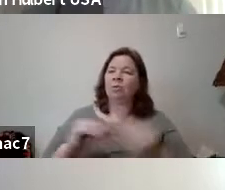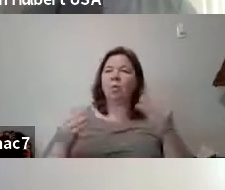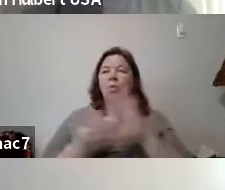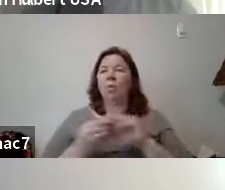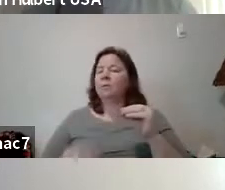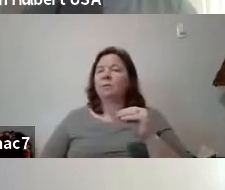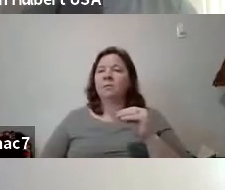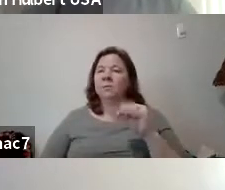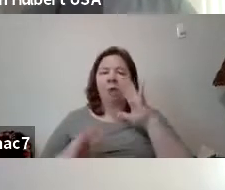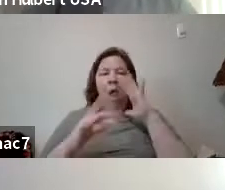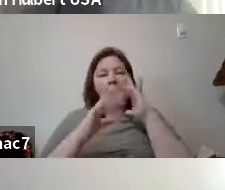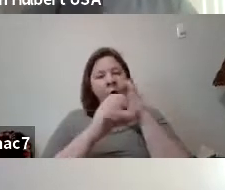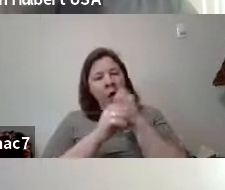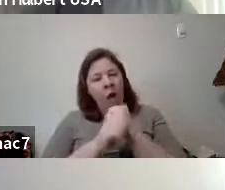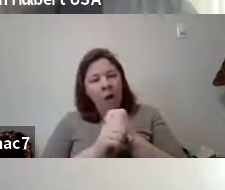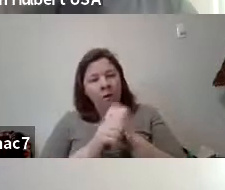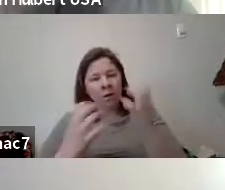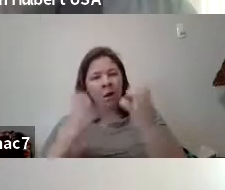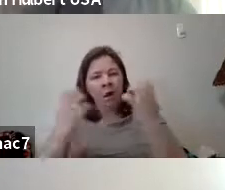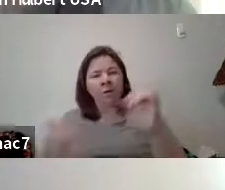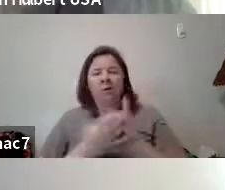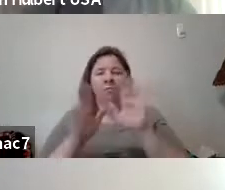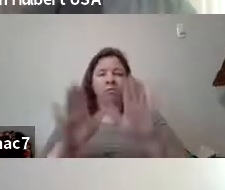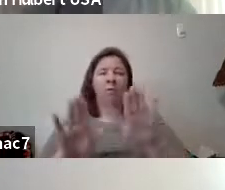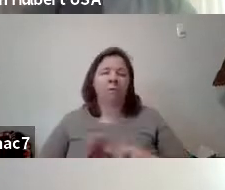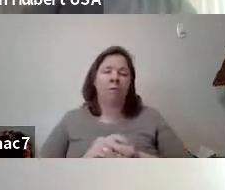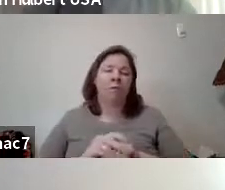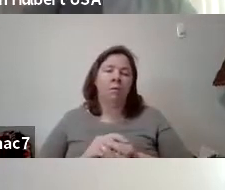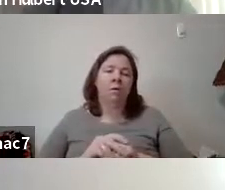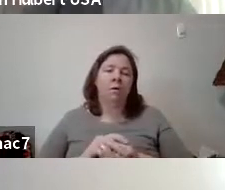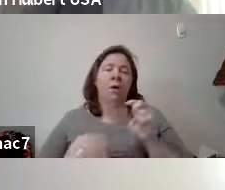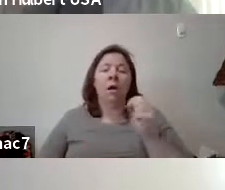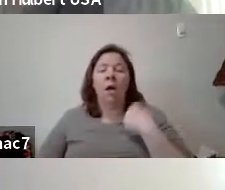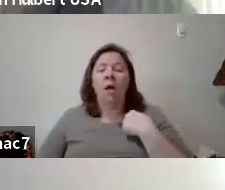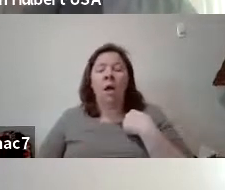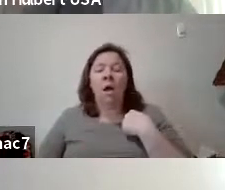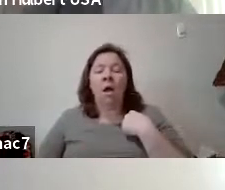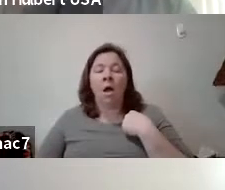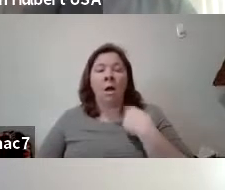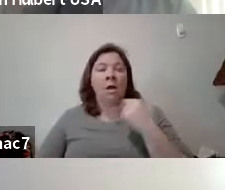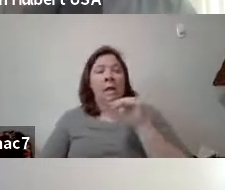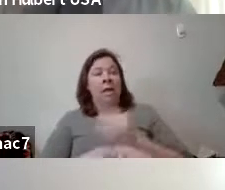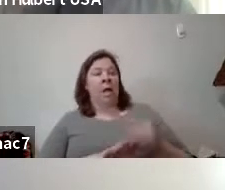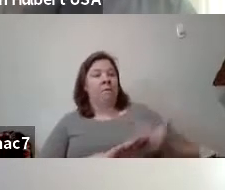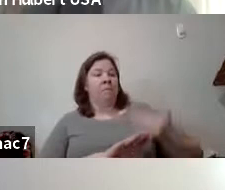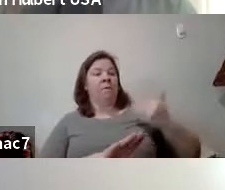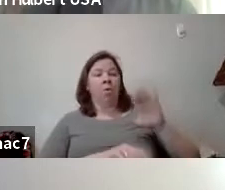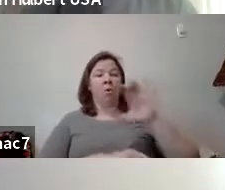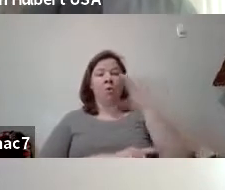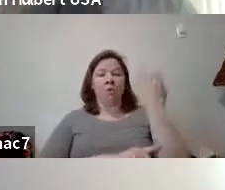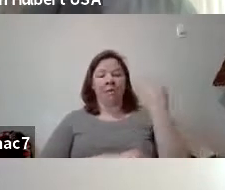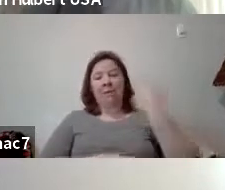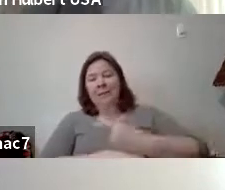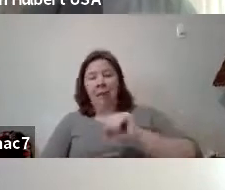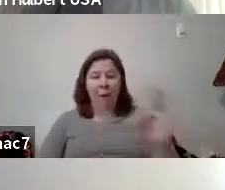you captivate the audience, which is fantastic. I mean, that twas the night before Christmas, and you said it was actually the day